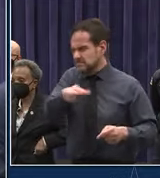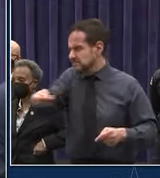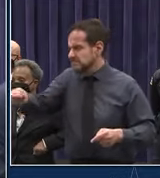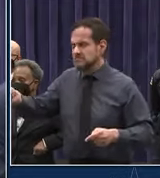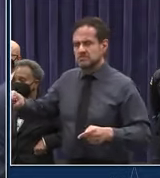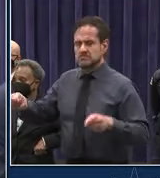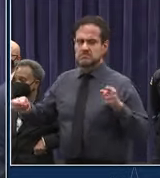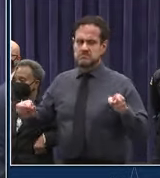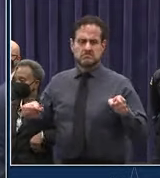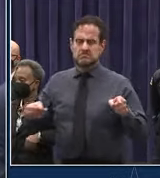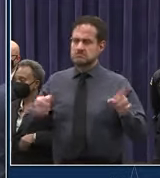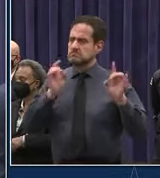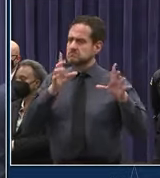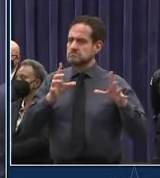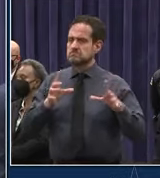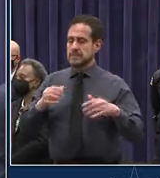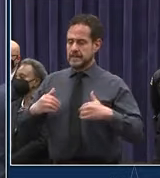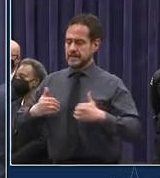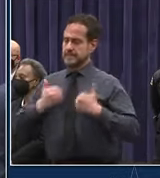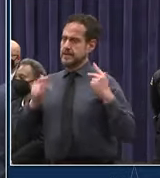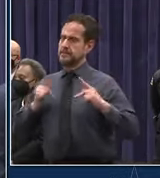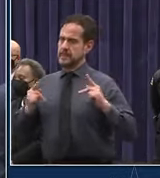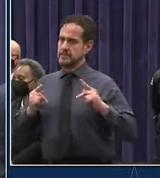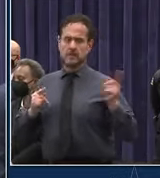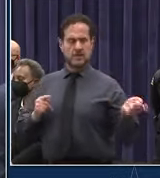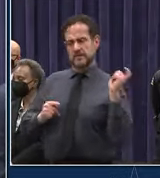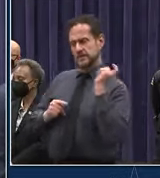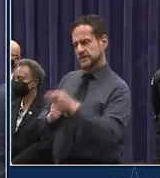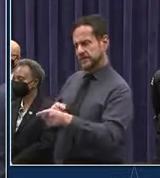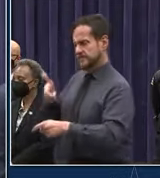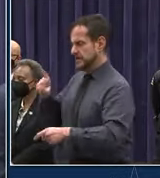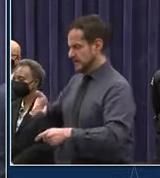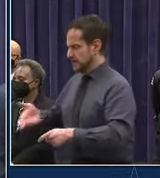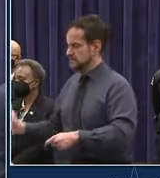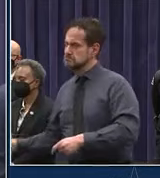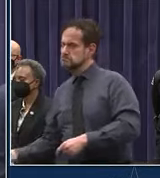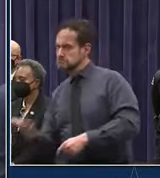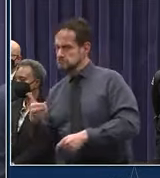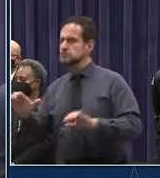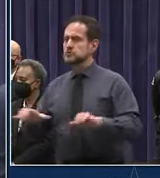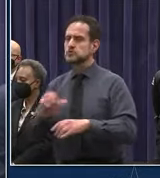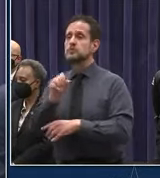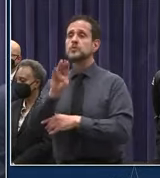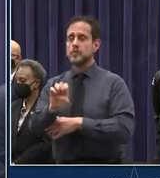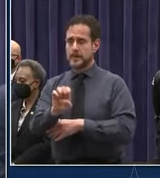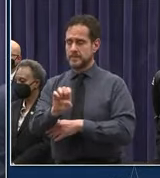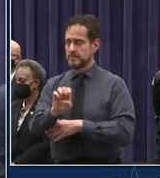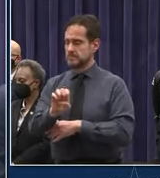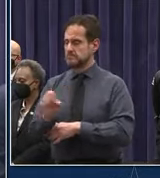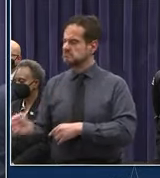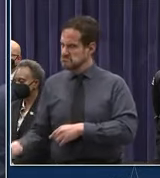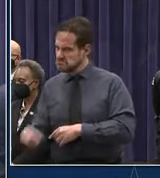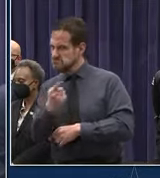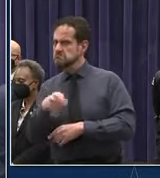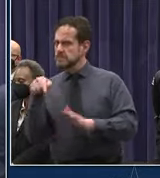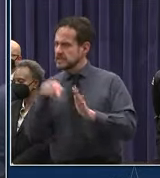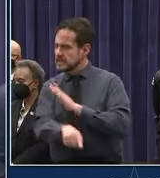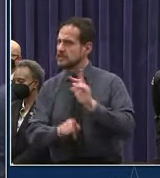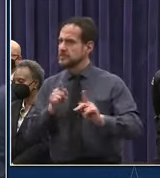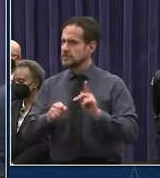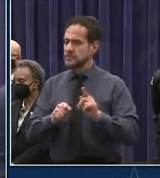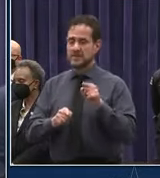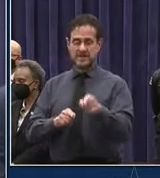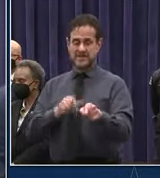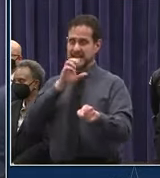Because minors are being sent with guns to do the crimes, to kill people at that